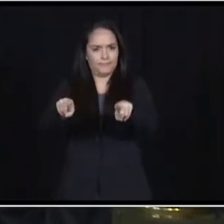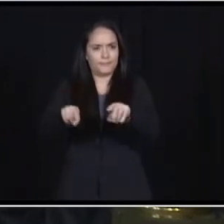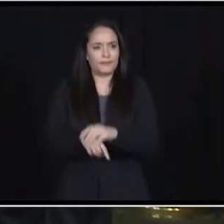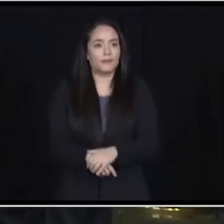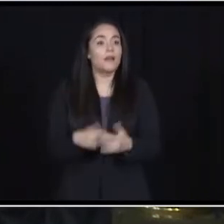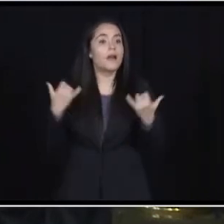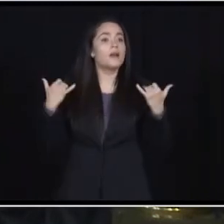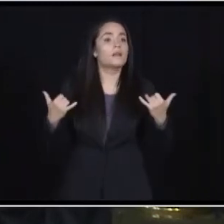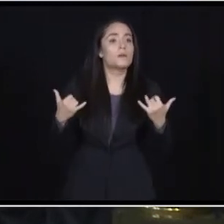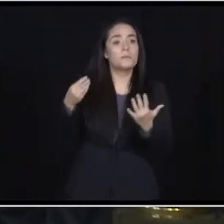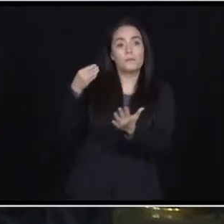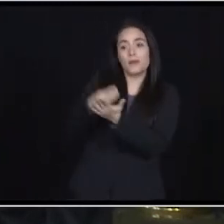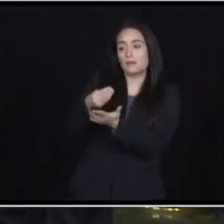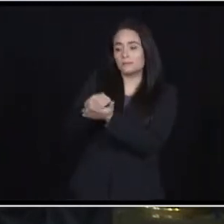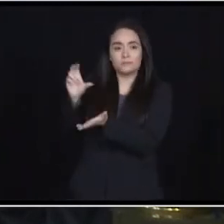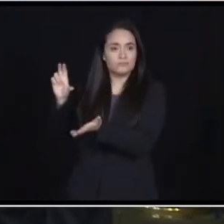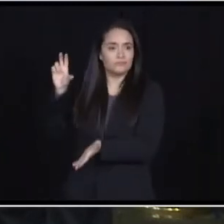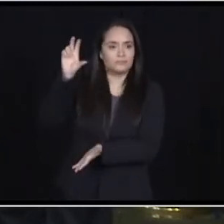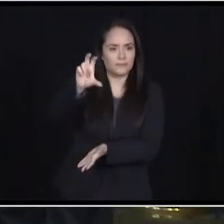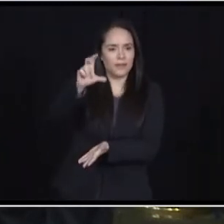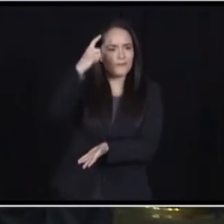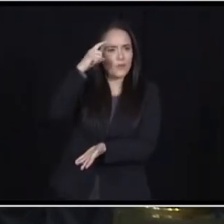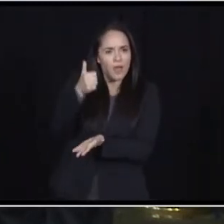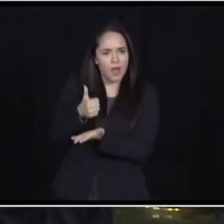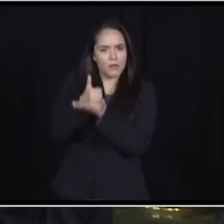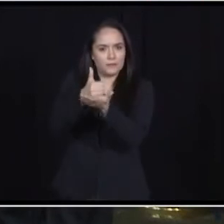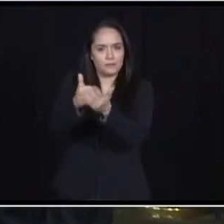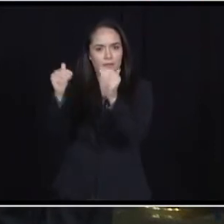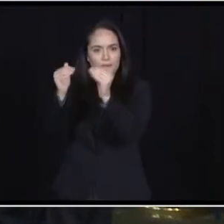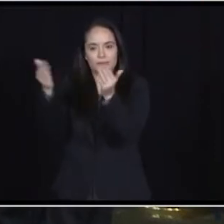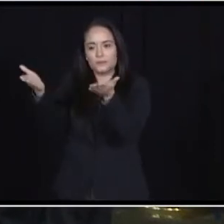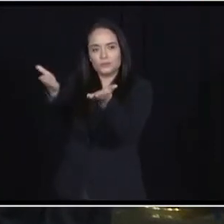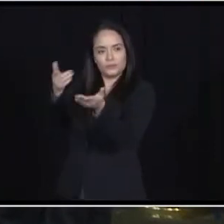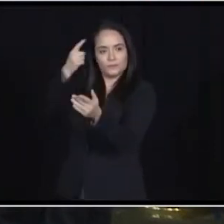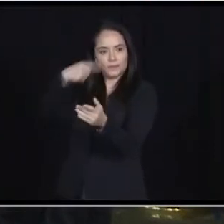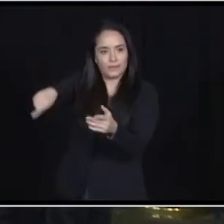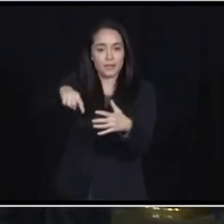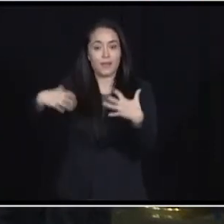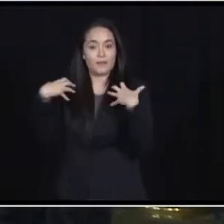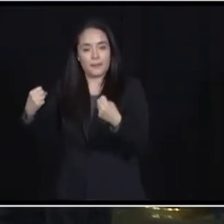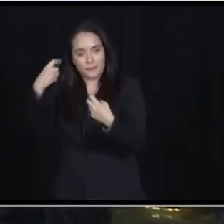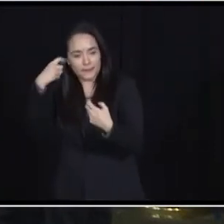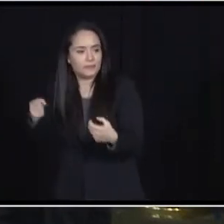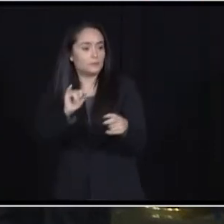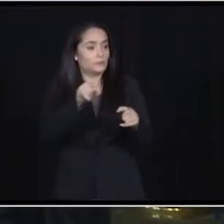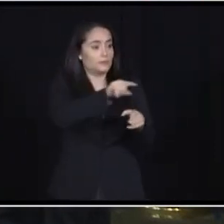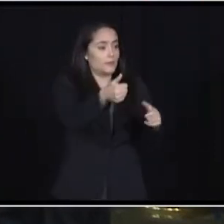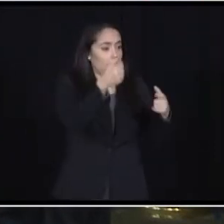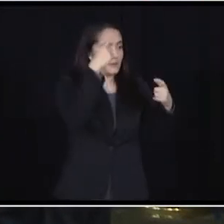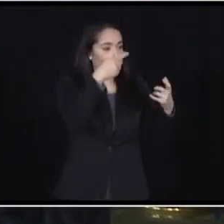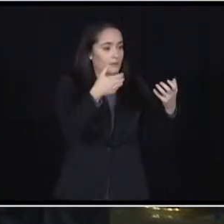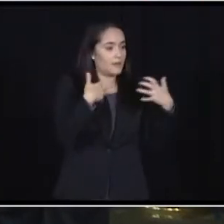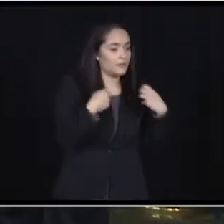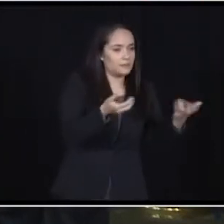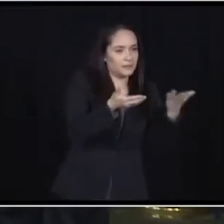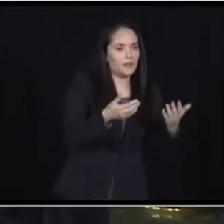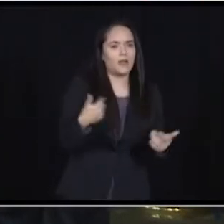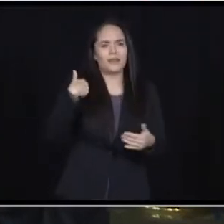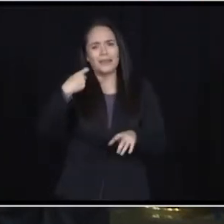mental health and justice services to better support individuals with mental health and addictions challenges before or